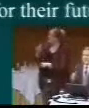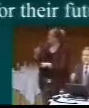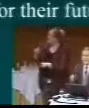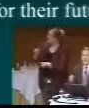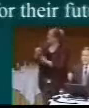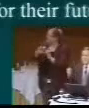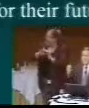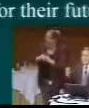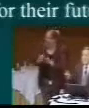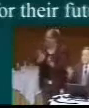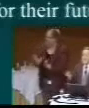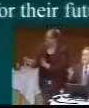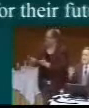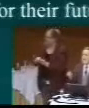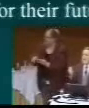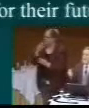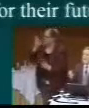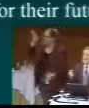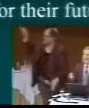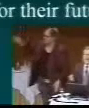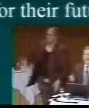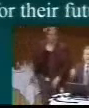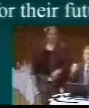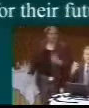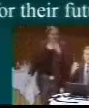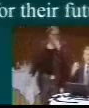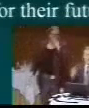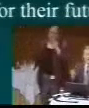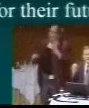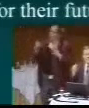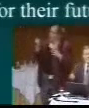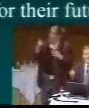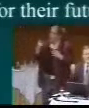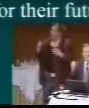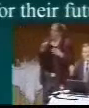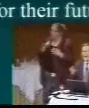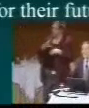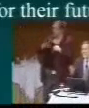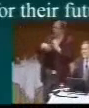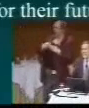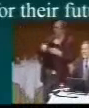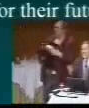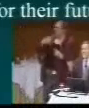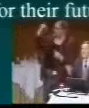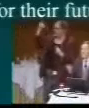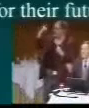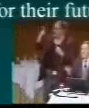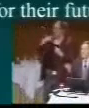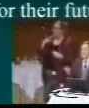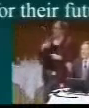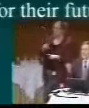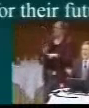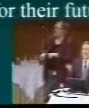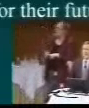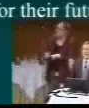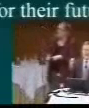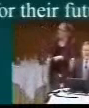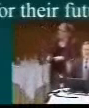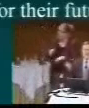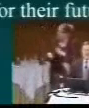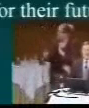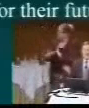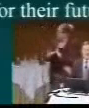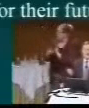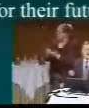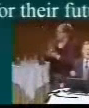students for their future. There's nobody in this room that doesn't think that a wide range of powerful technologies is what our students are going to be using